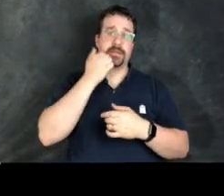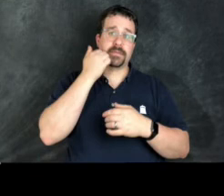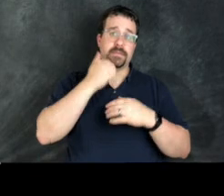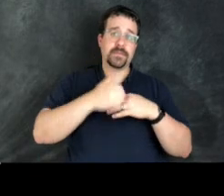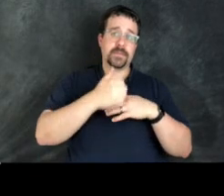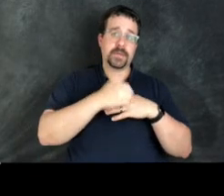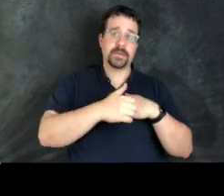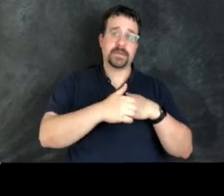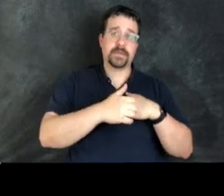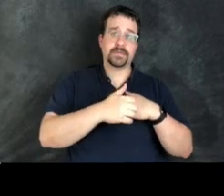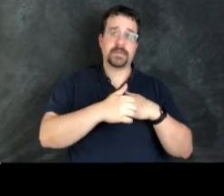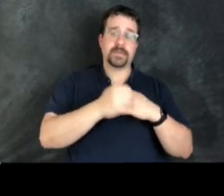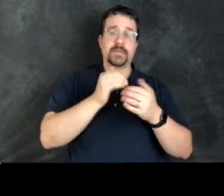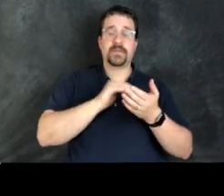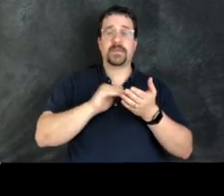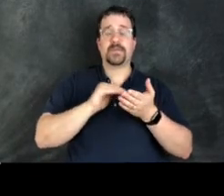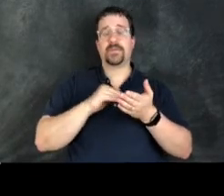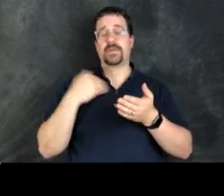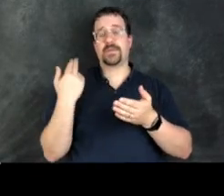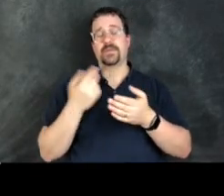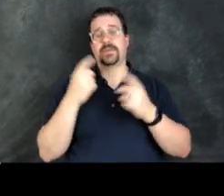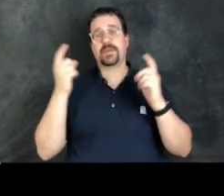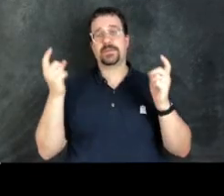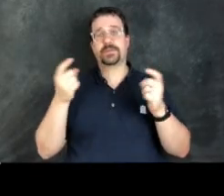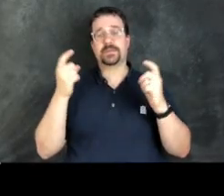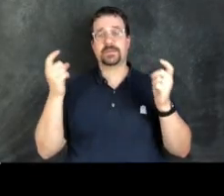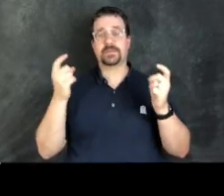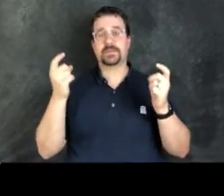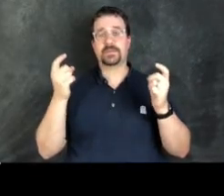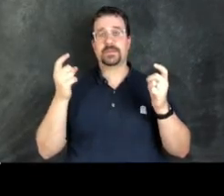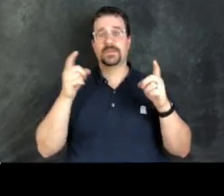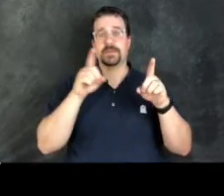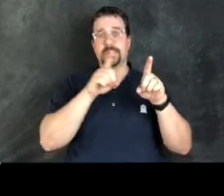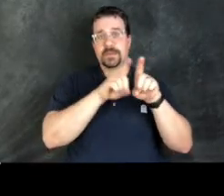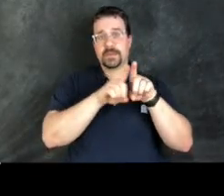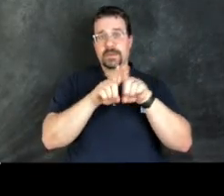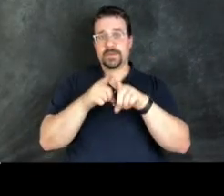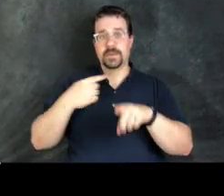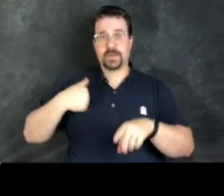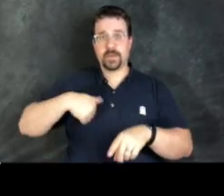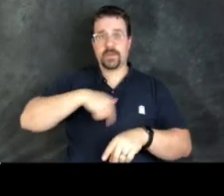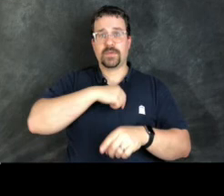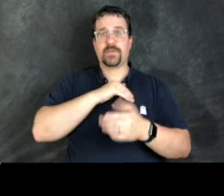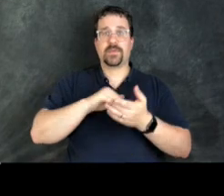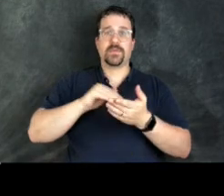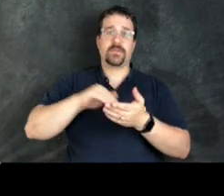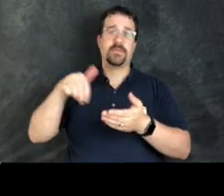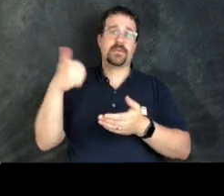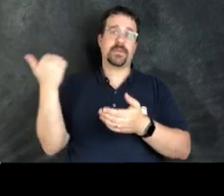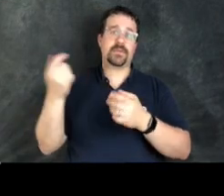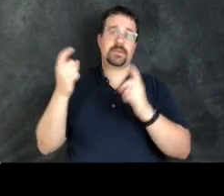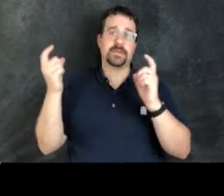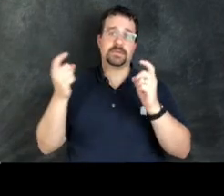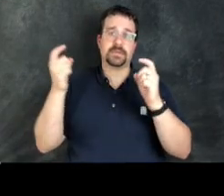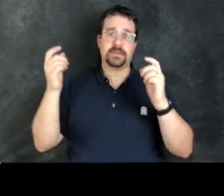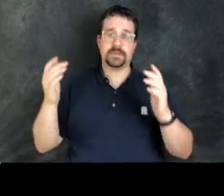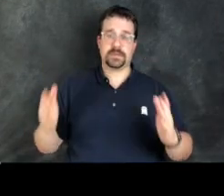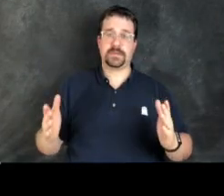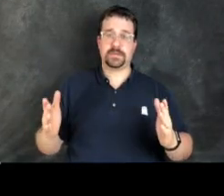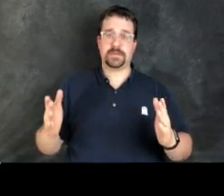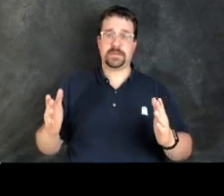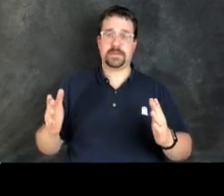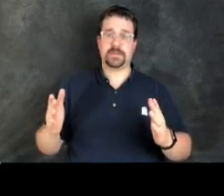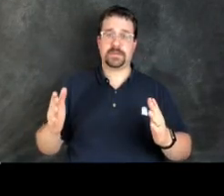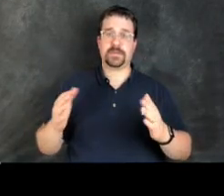day our daily bread, and forgive us our trespasses, as we forgive those who